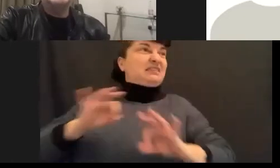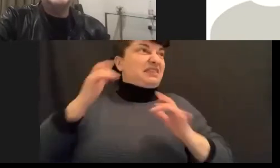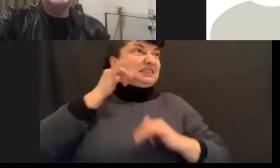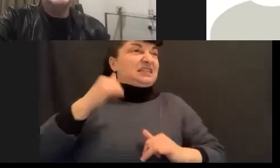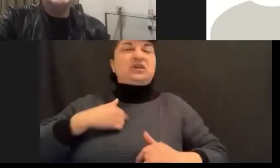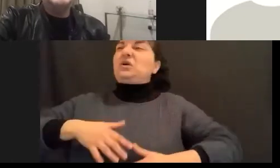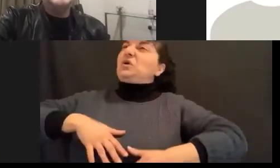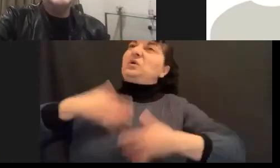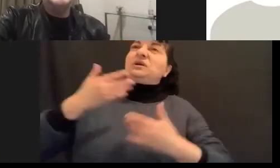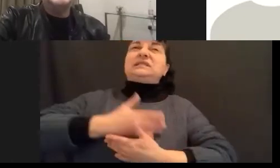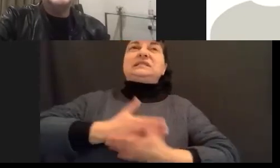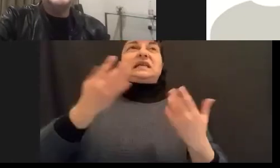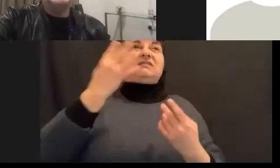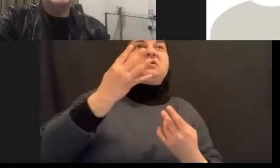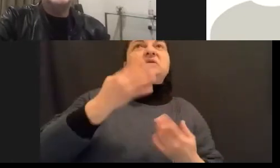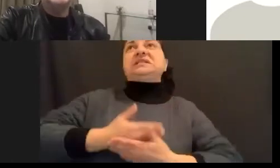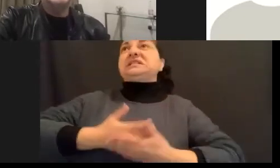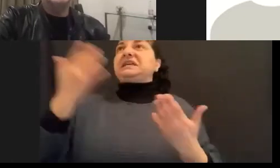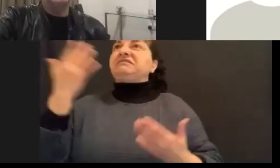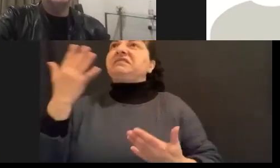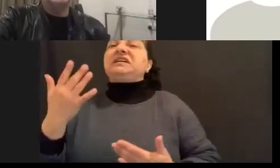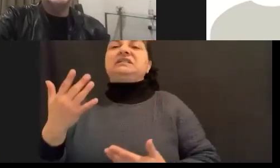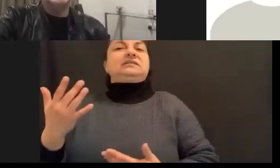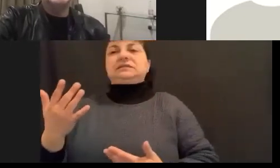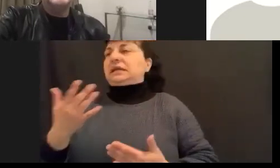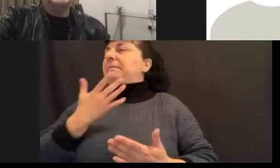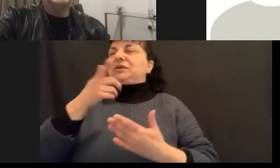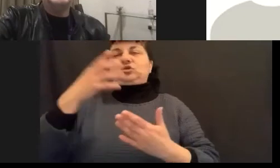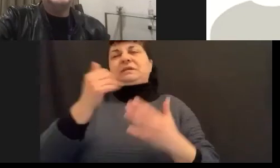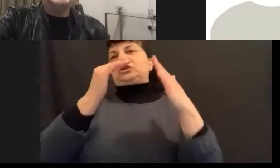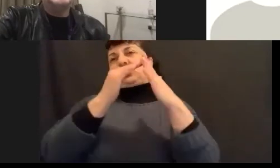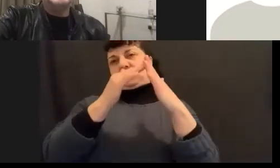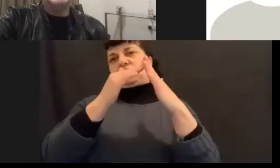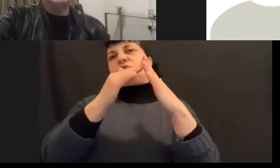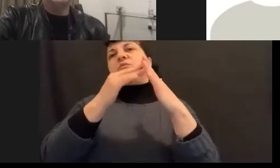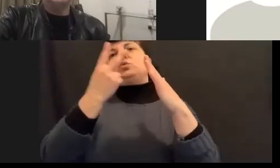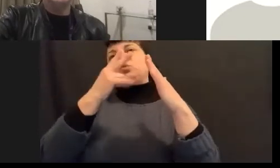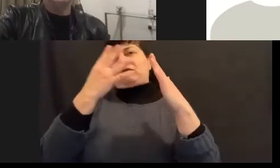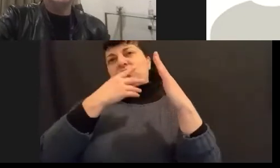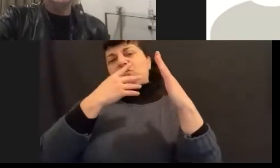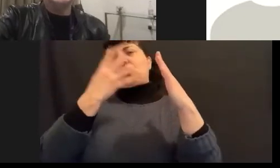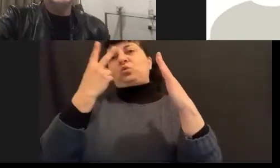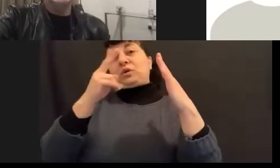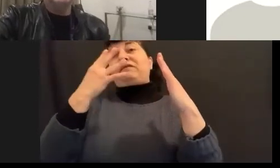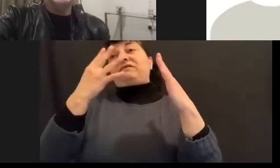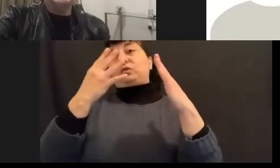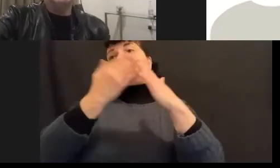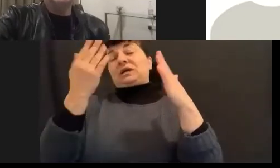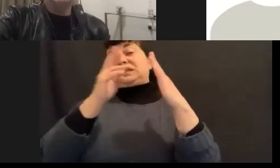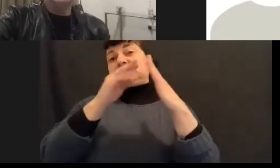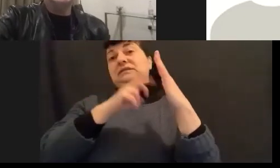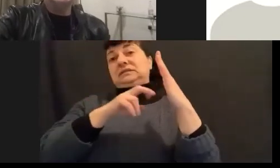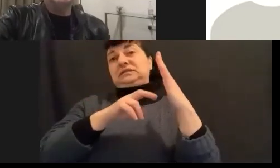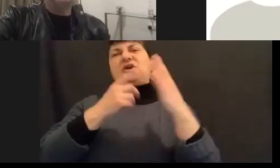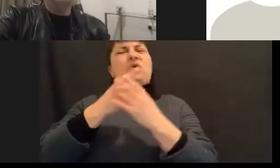or a 15. Then the answer is 28 days of quarantine. And there's a tiny number of people who choose that route. But if